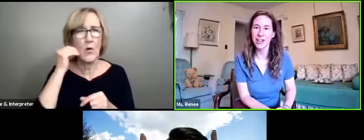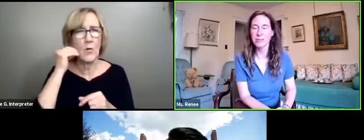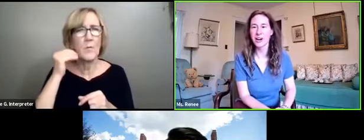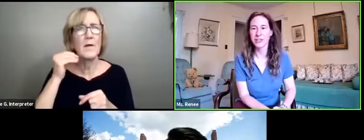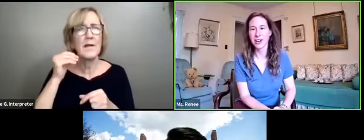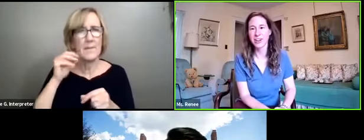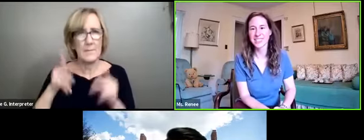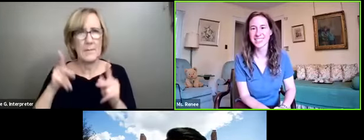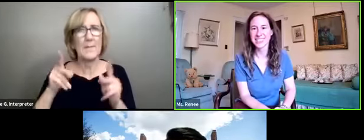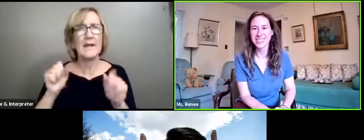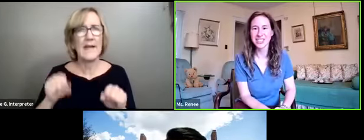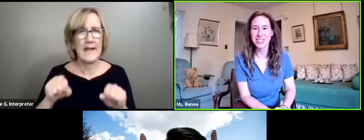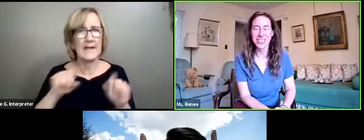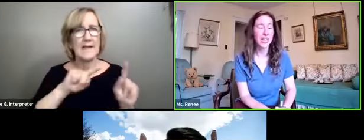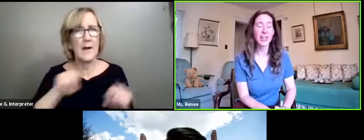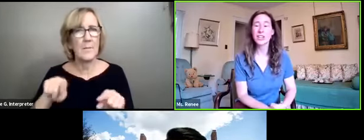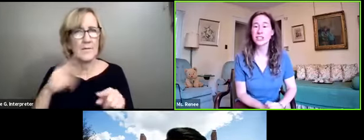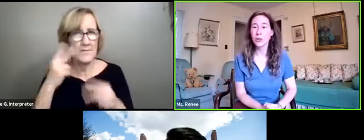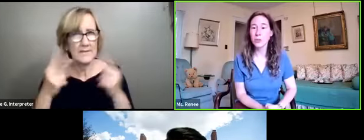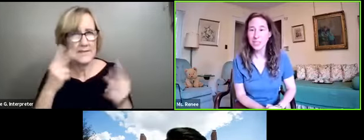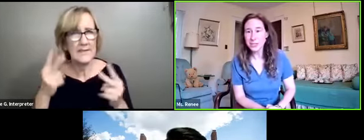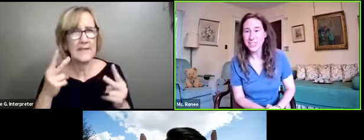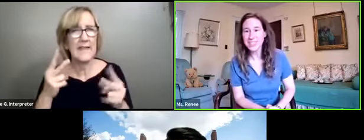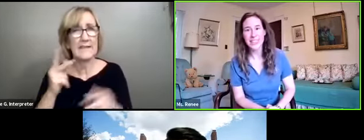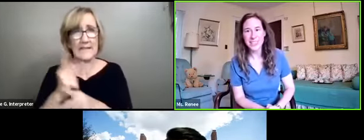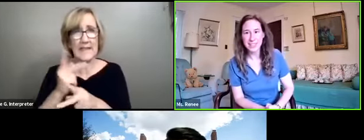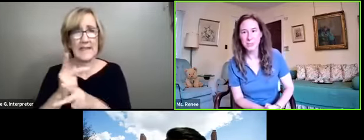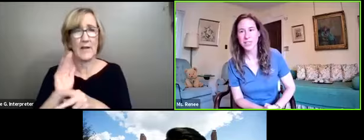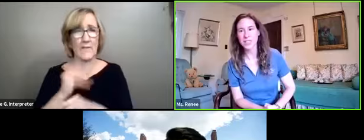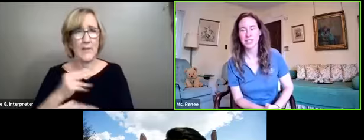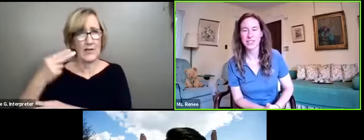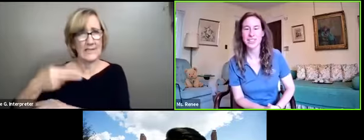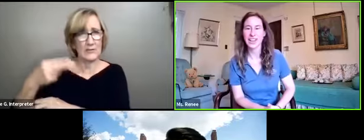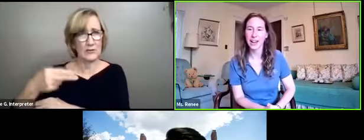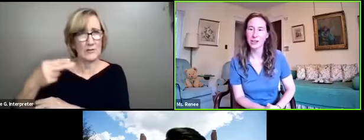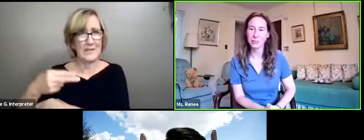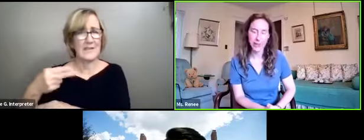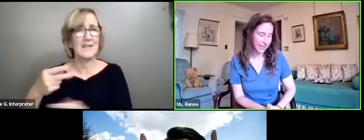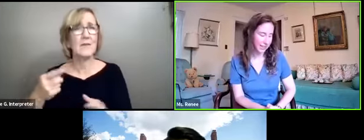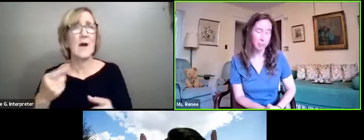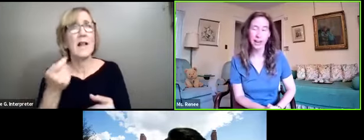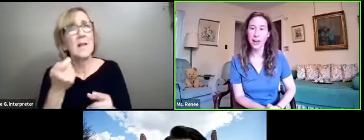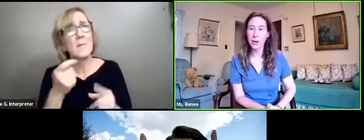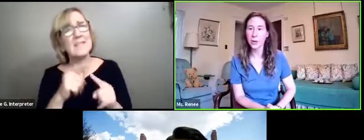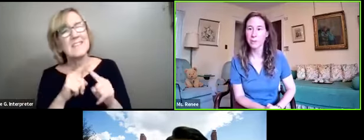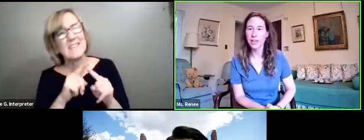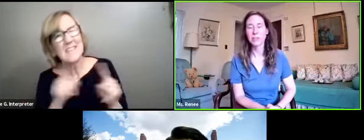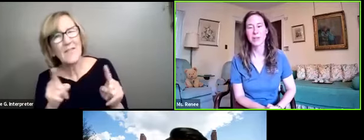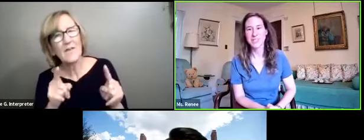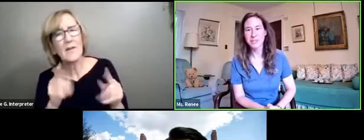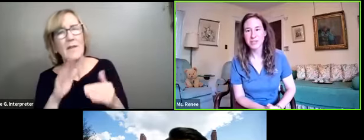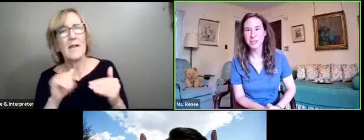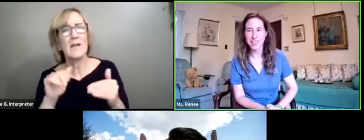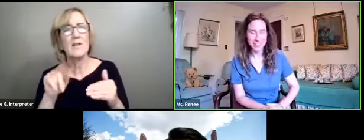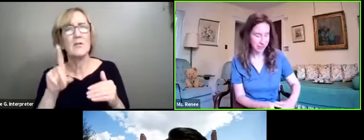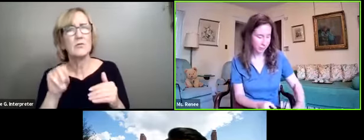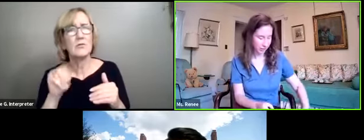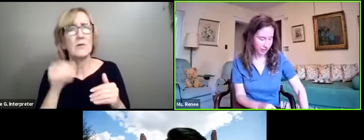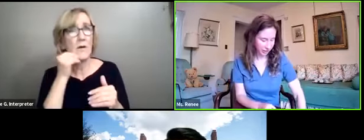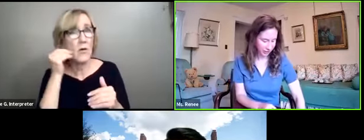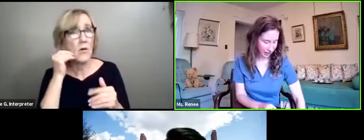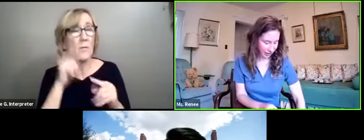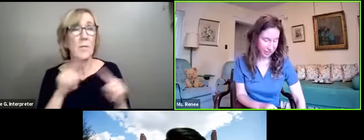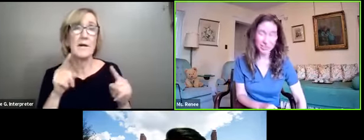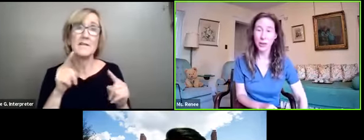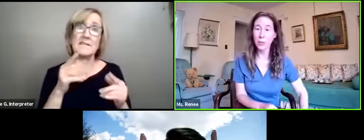care of part of our city's history. So we do things a little bit differently than how you might clean up at home, but some of it might look similar